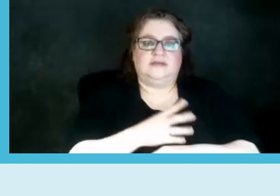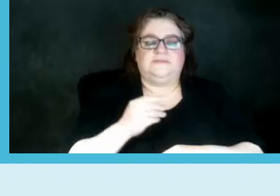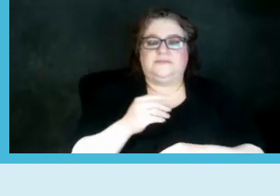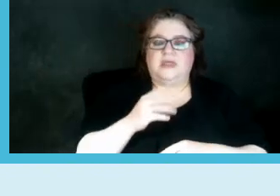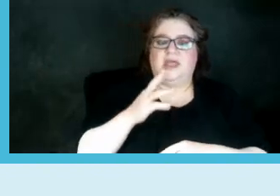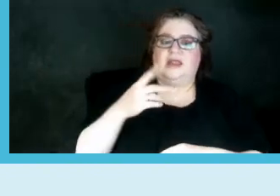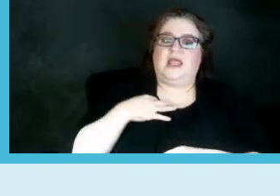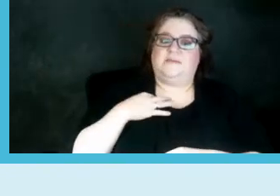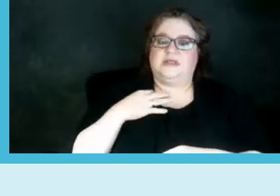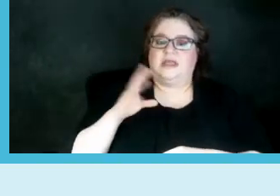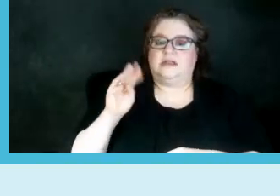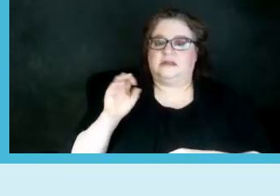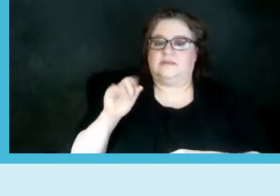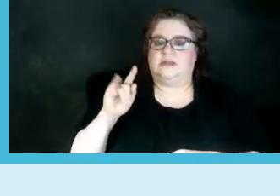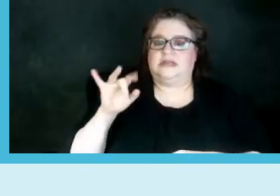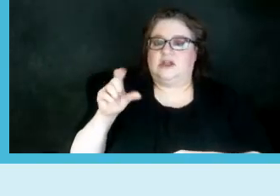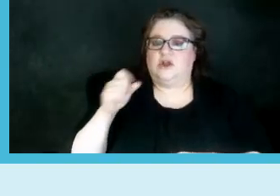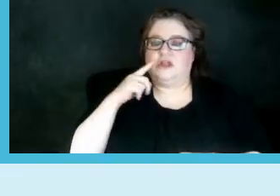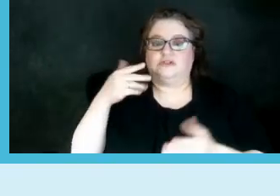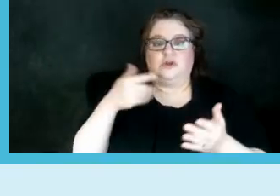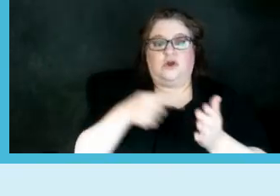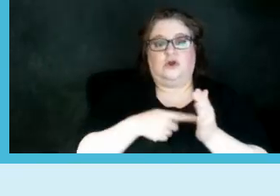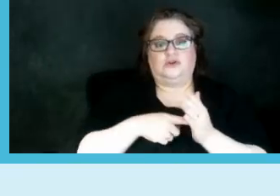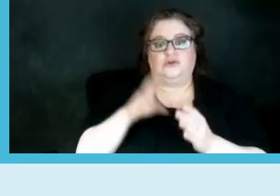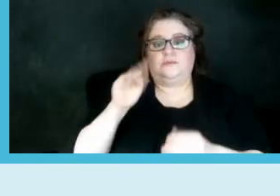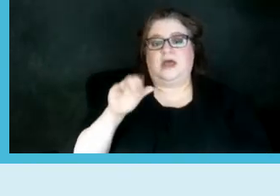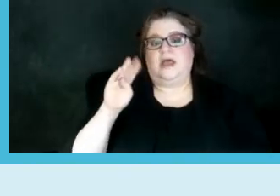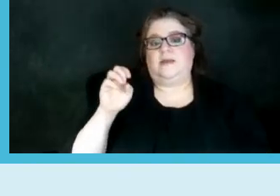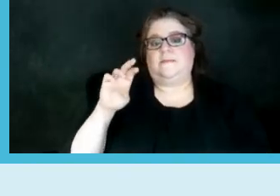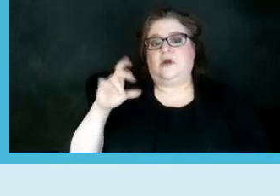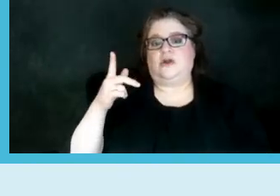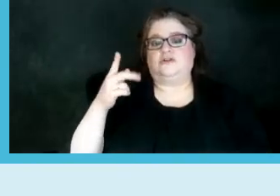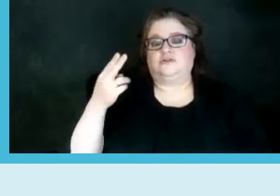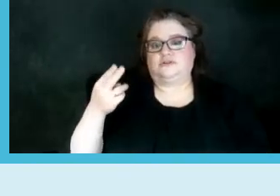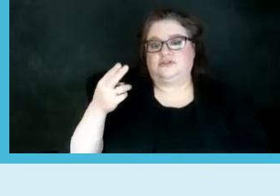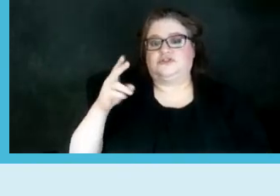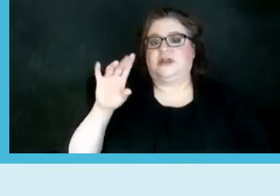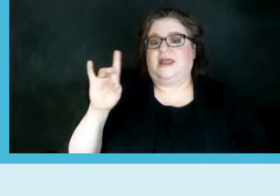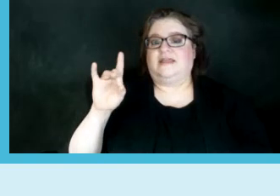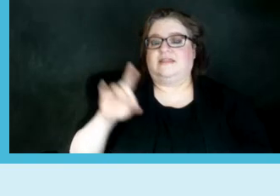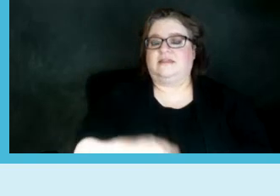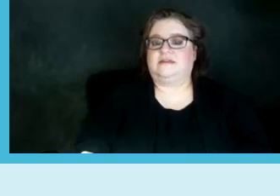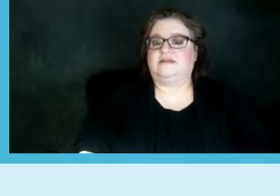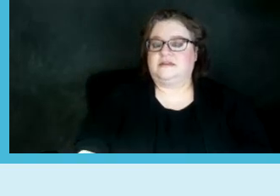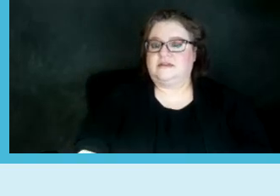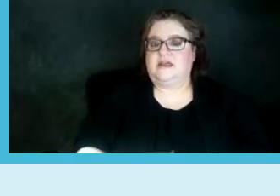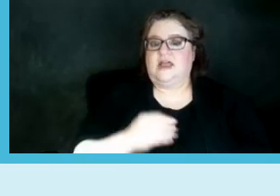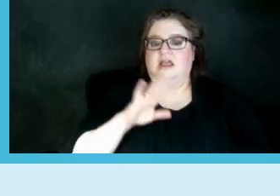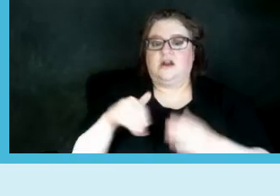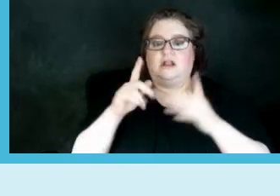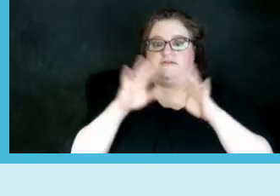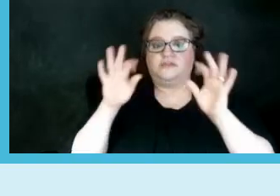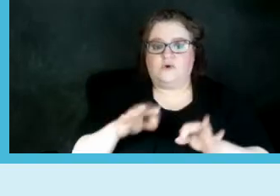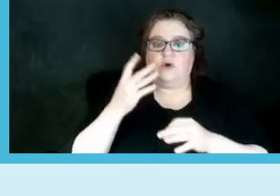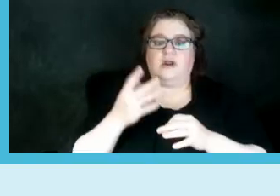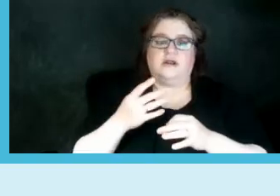Application materials are due to our office by March the 8th. And all the forms,